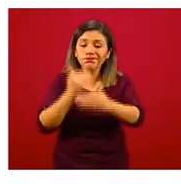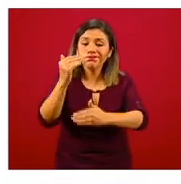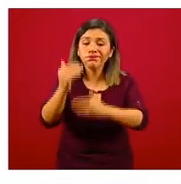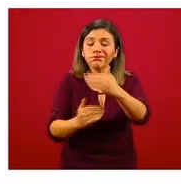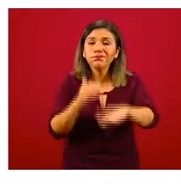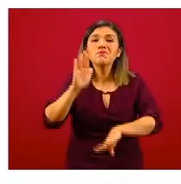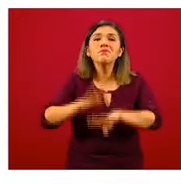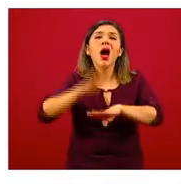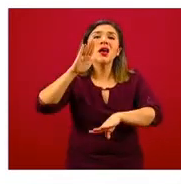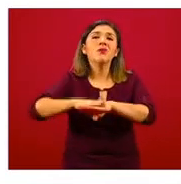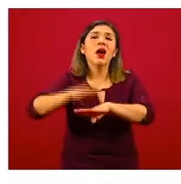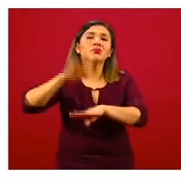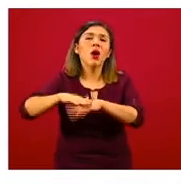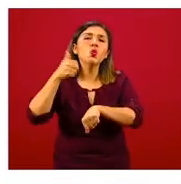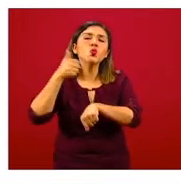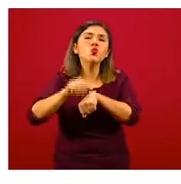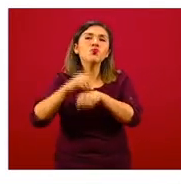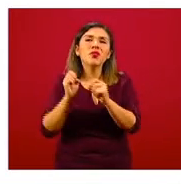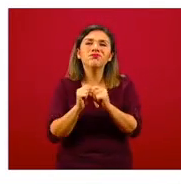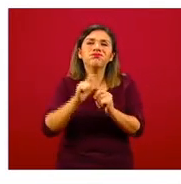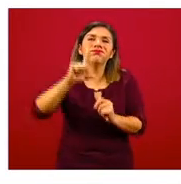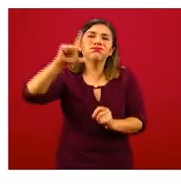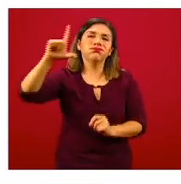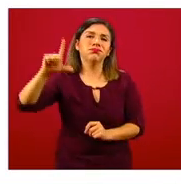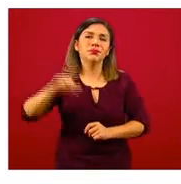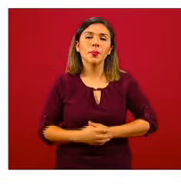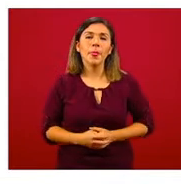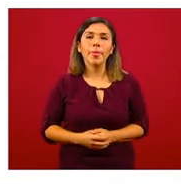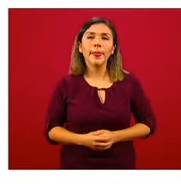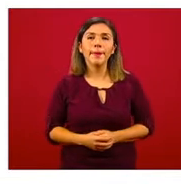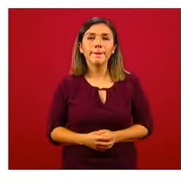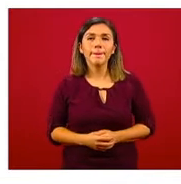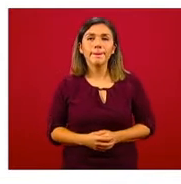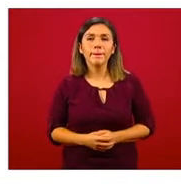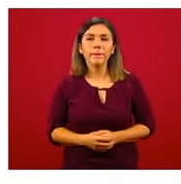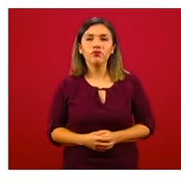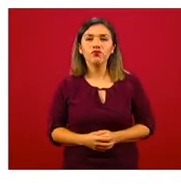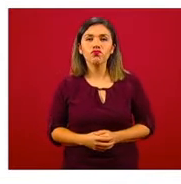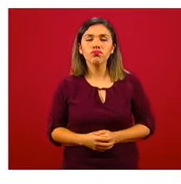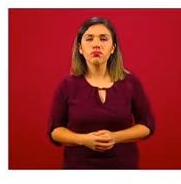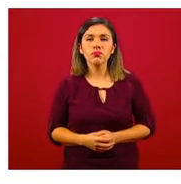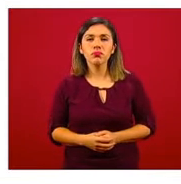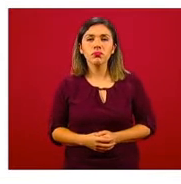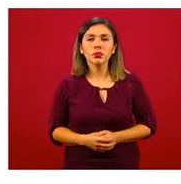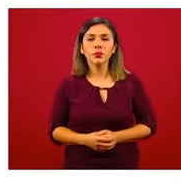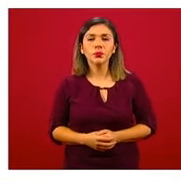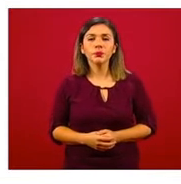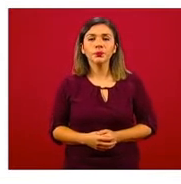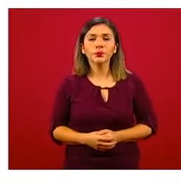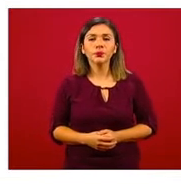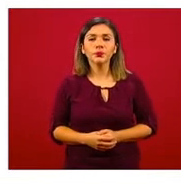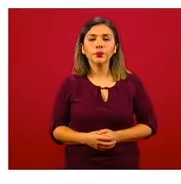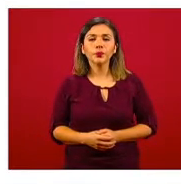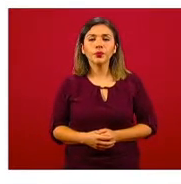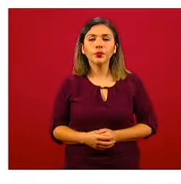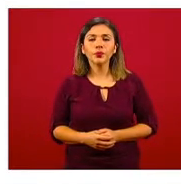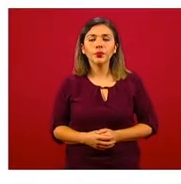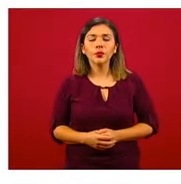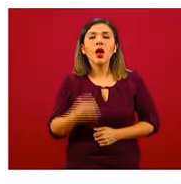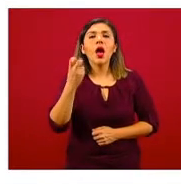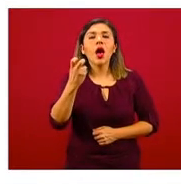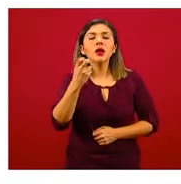are going up. We are expecting that every day we will have higher numbers than the day